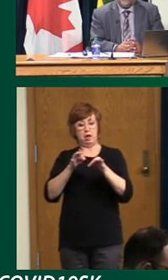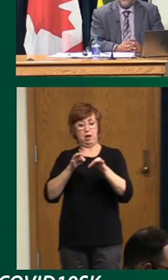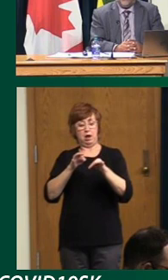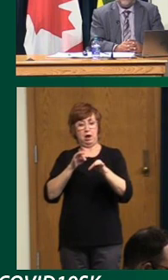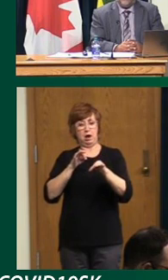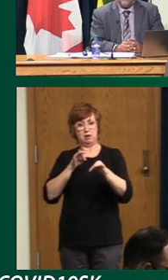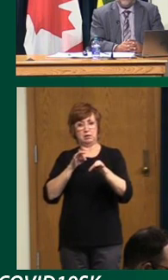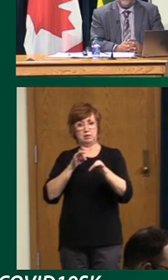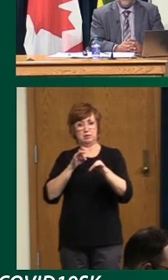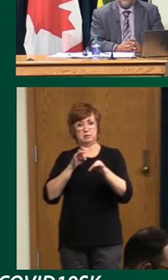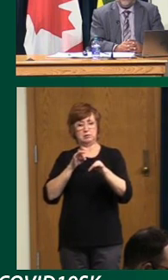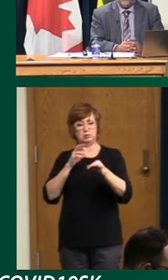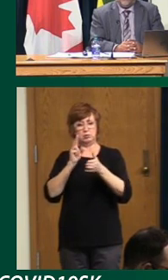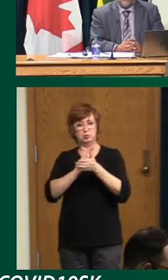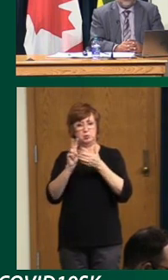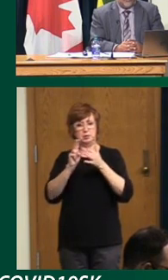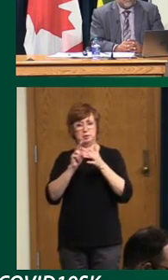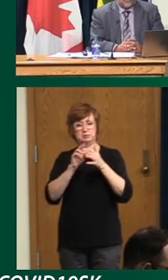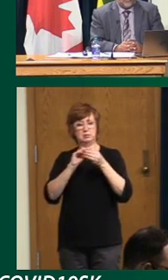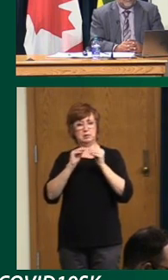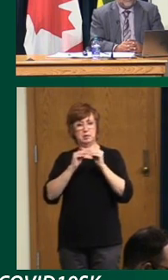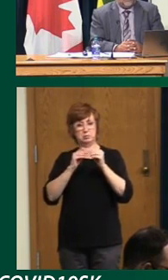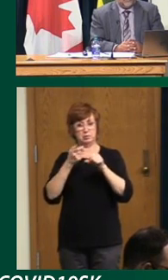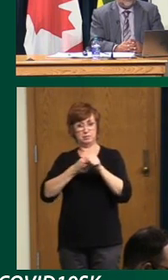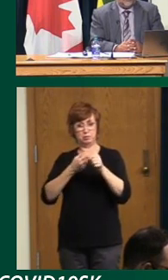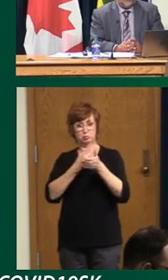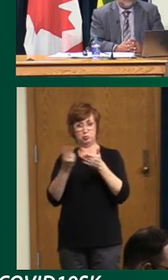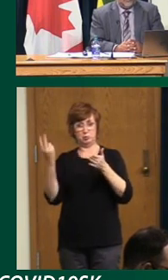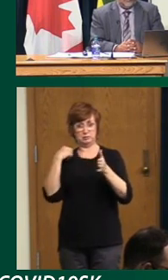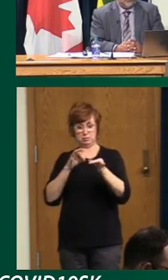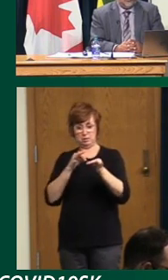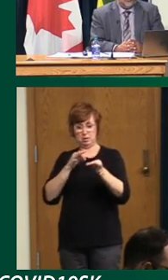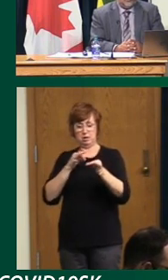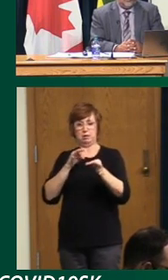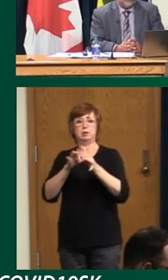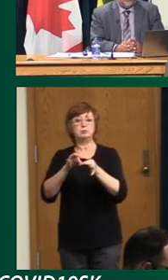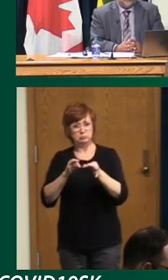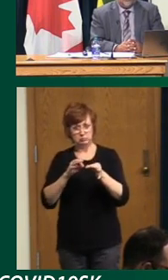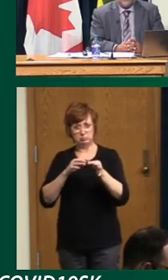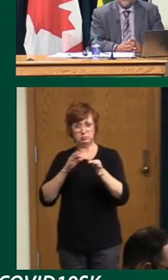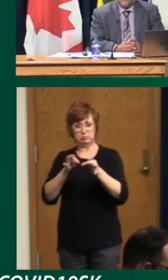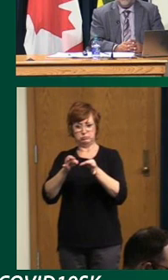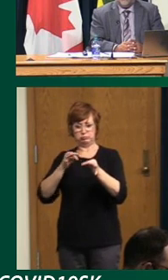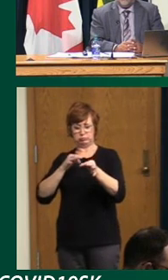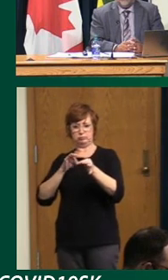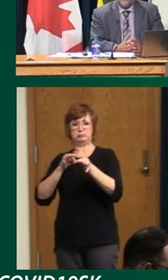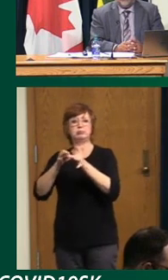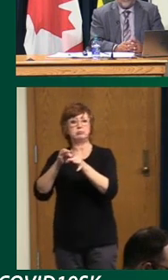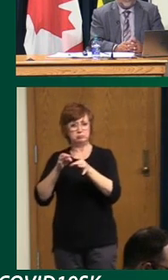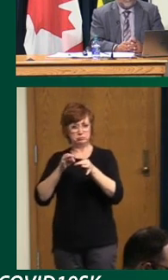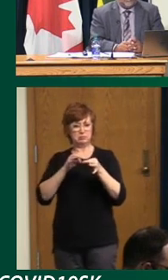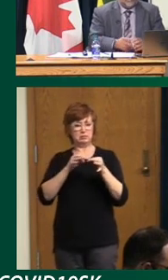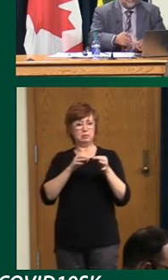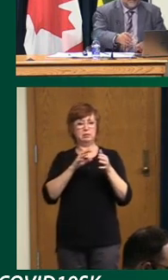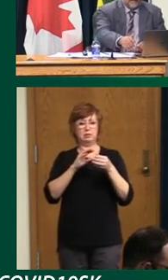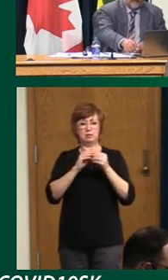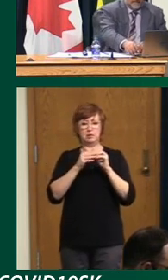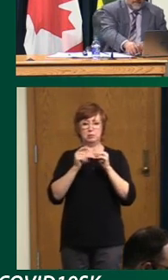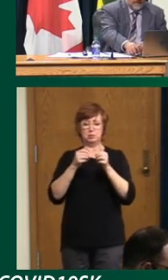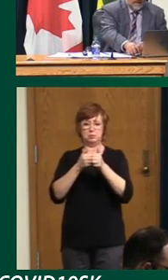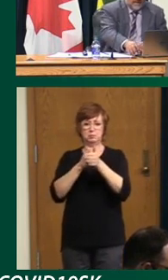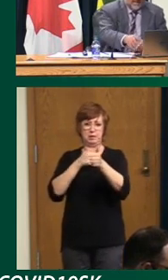to 3 weeks for it to spill over into older demographics, and then of course a week or 2 for it to result in the need for